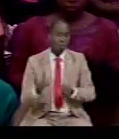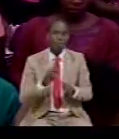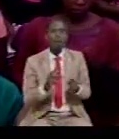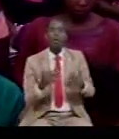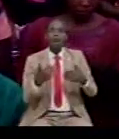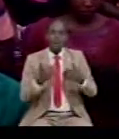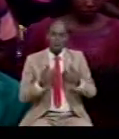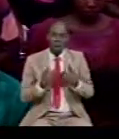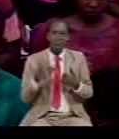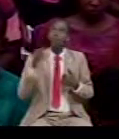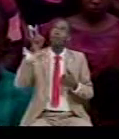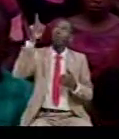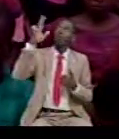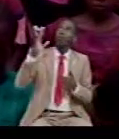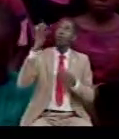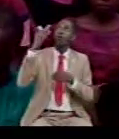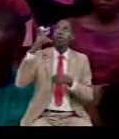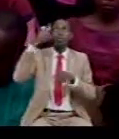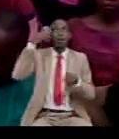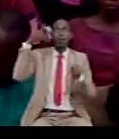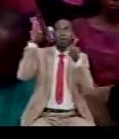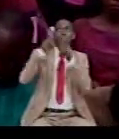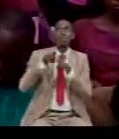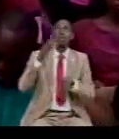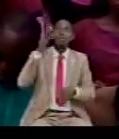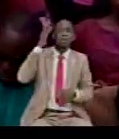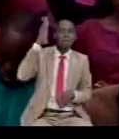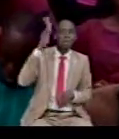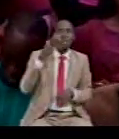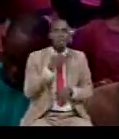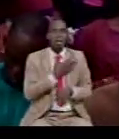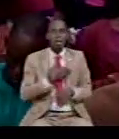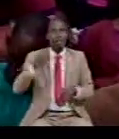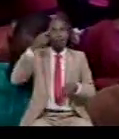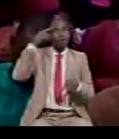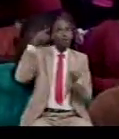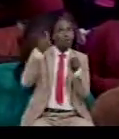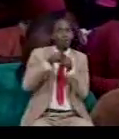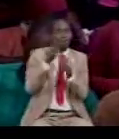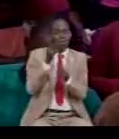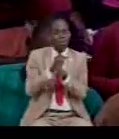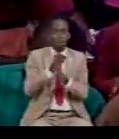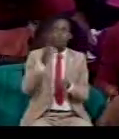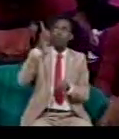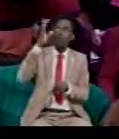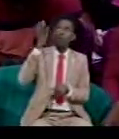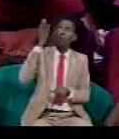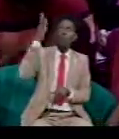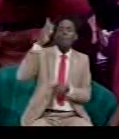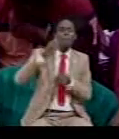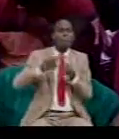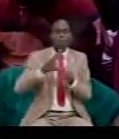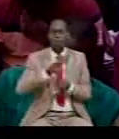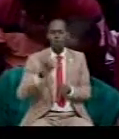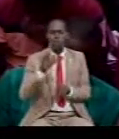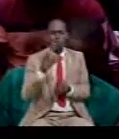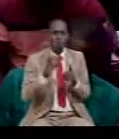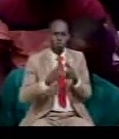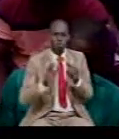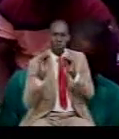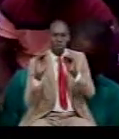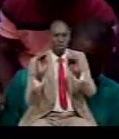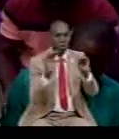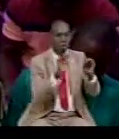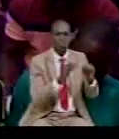God of the covenant, and the covenant of our covenant-keeping God, but nobody to teach them. They